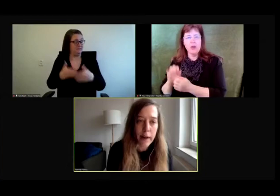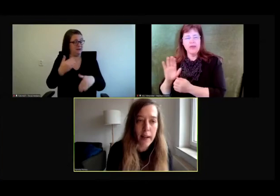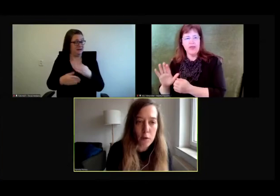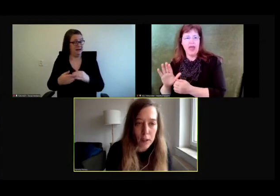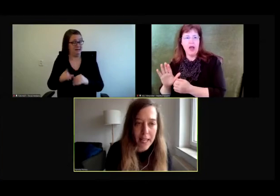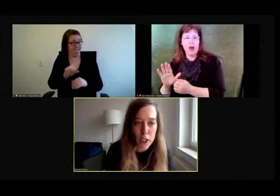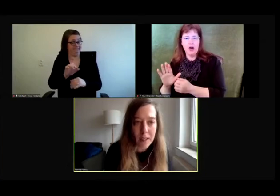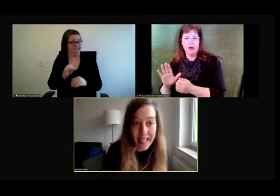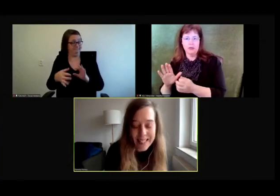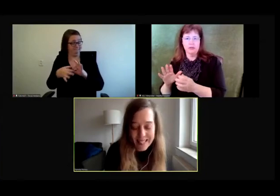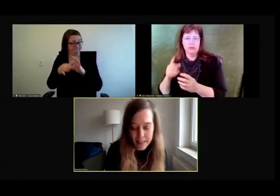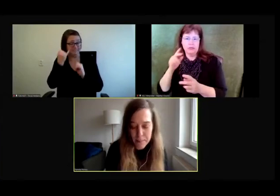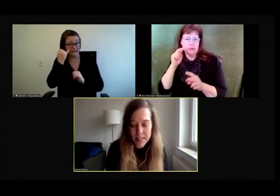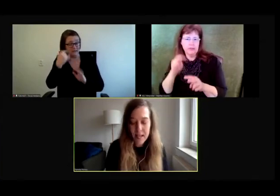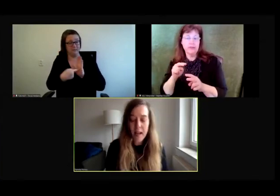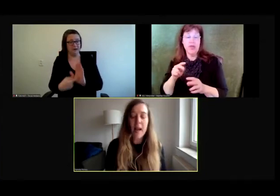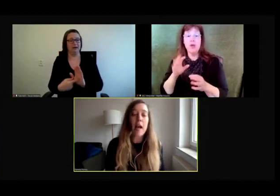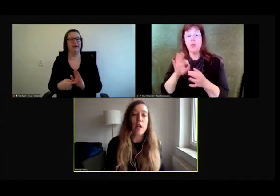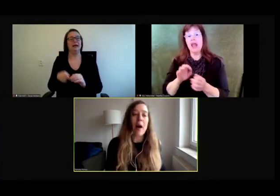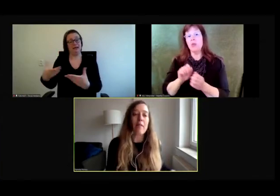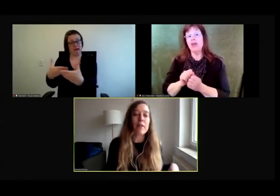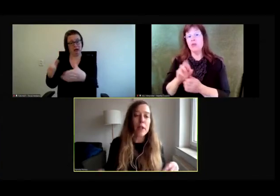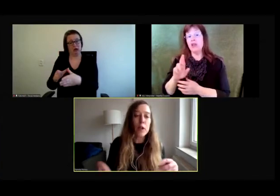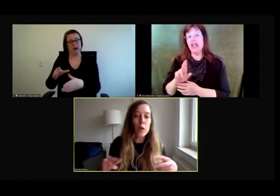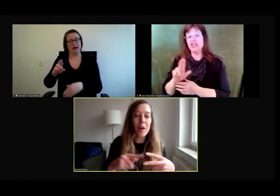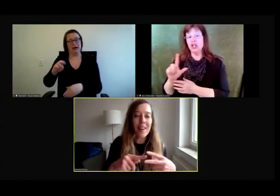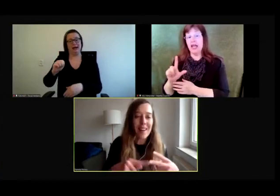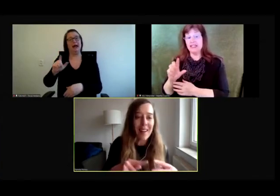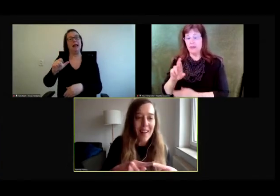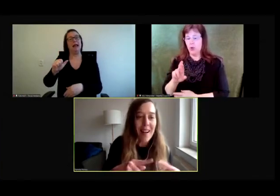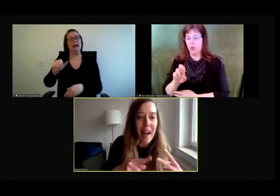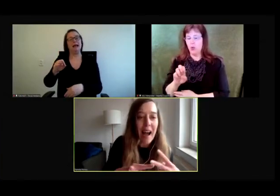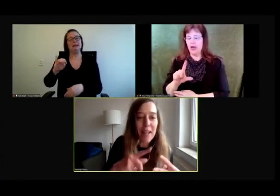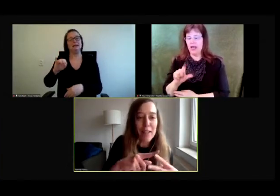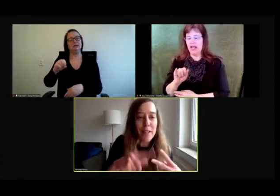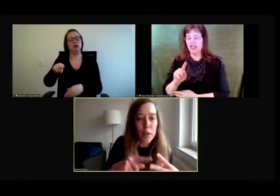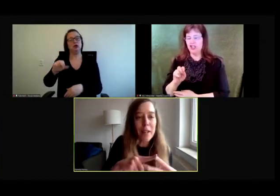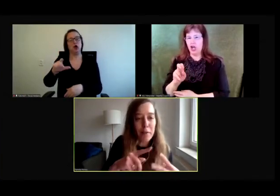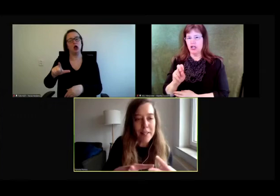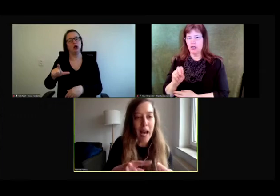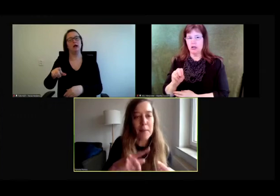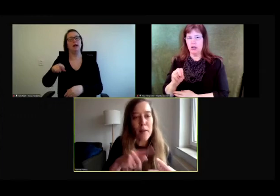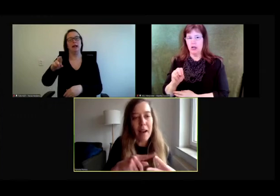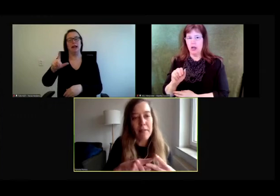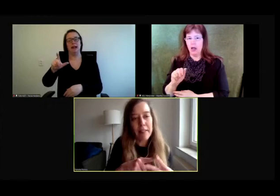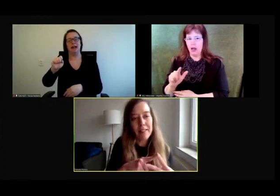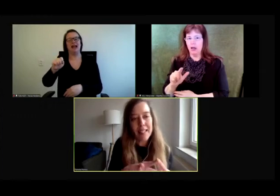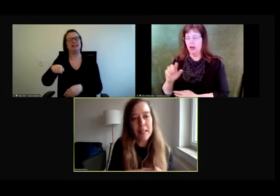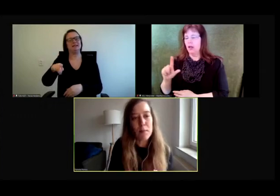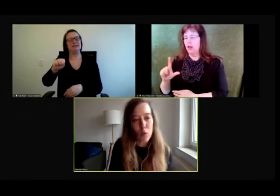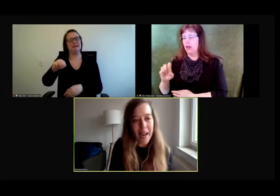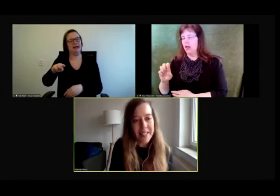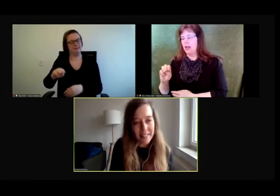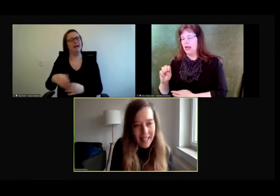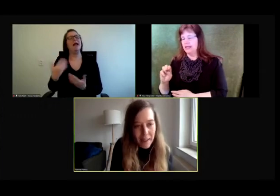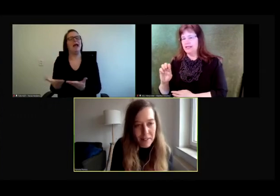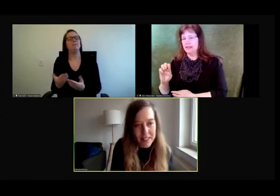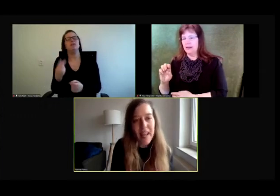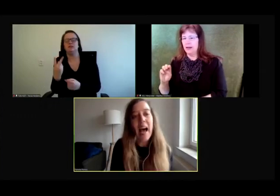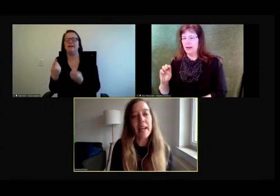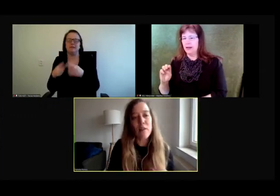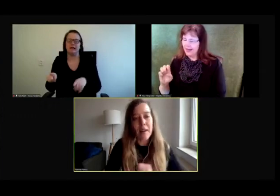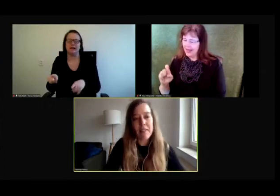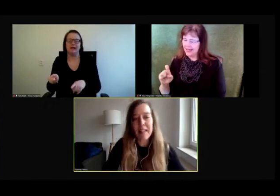the category of relational lexemes, you have two different types. You have the lexemes right